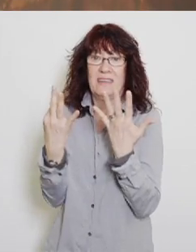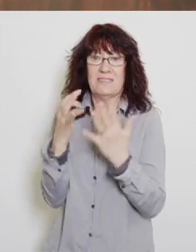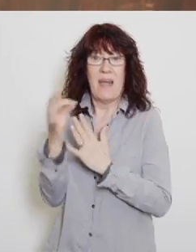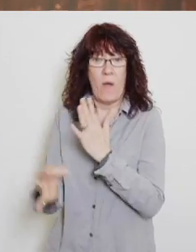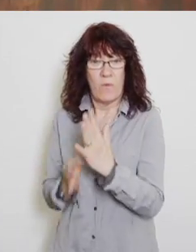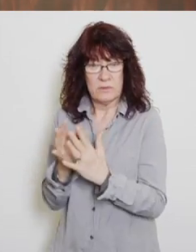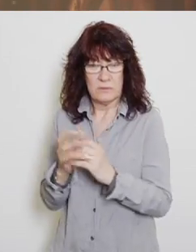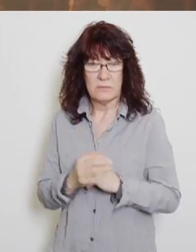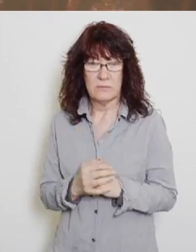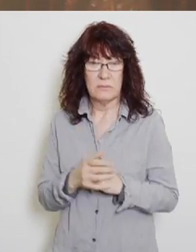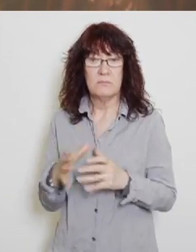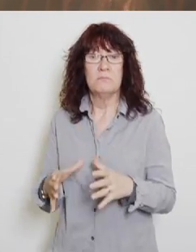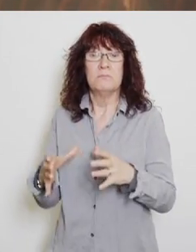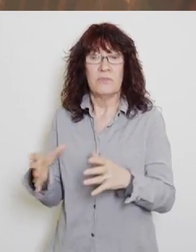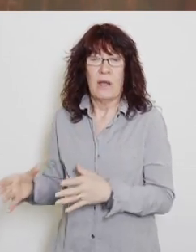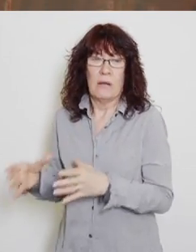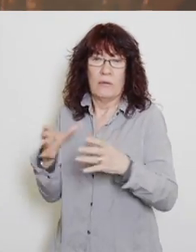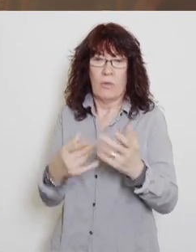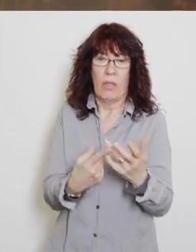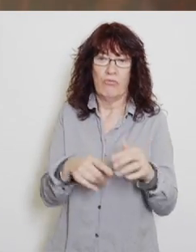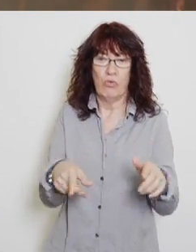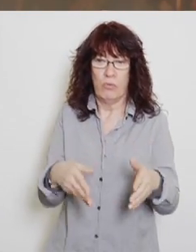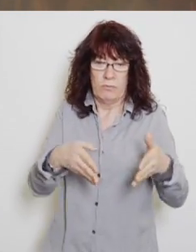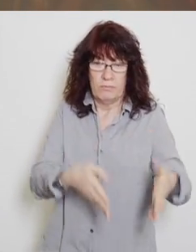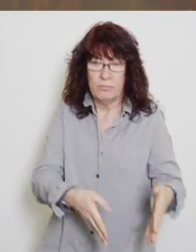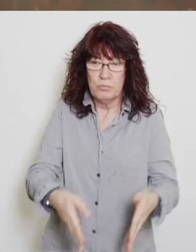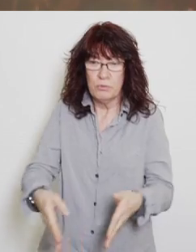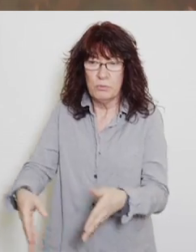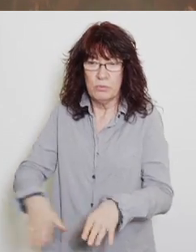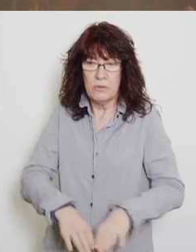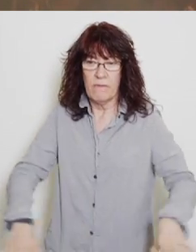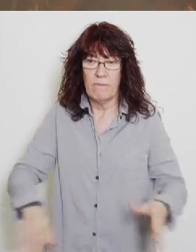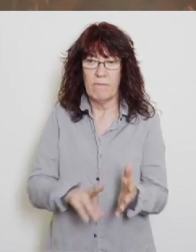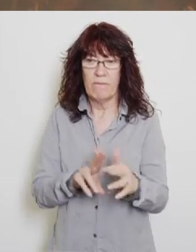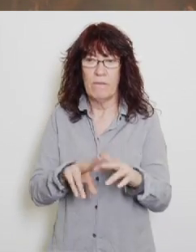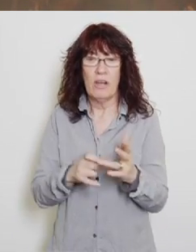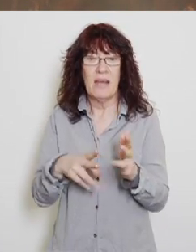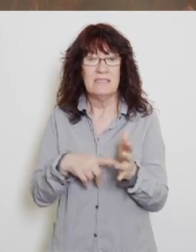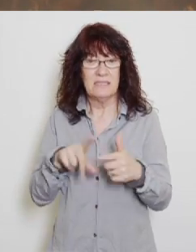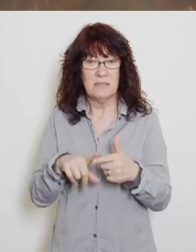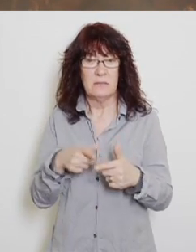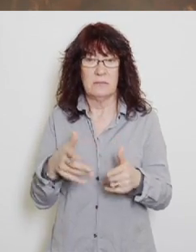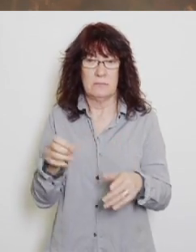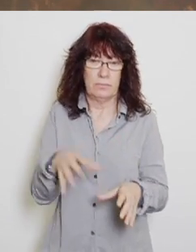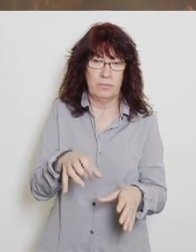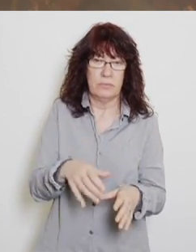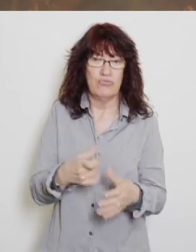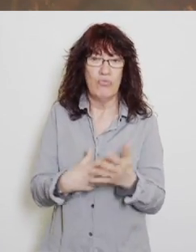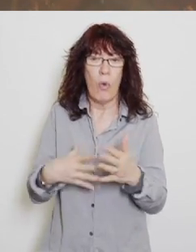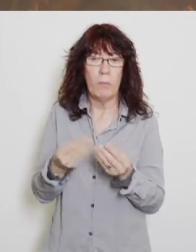room and placed in the crucible furnace, where they were loaded with the raw materials and heated by fires from